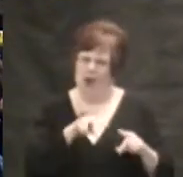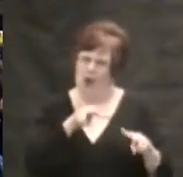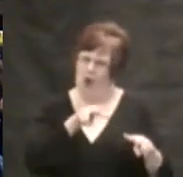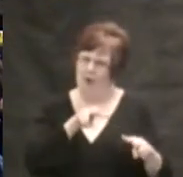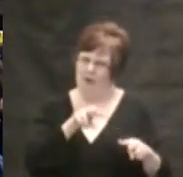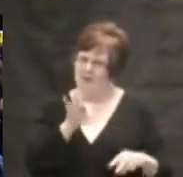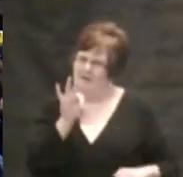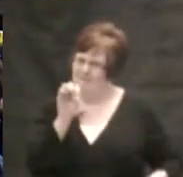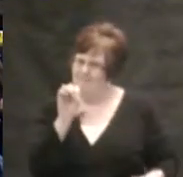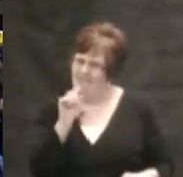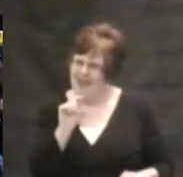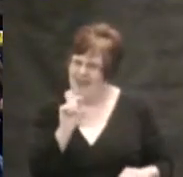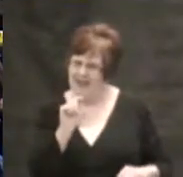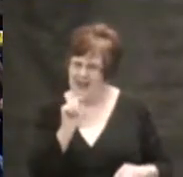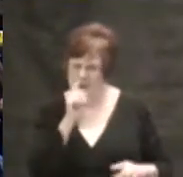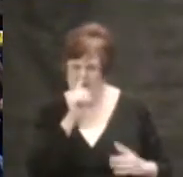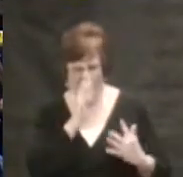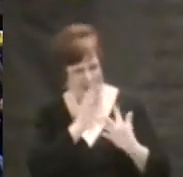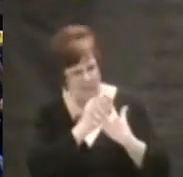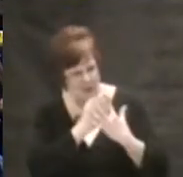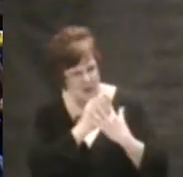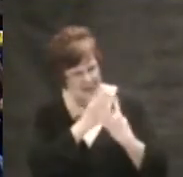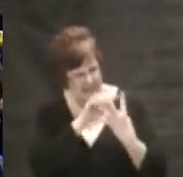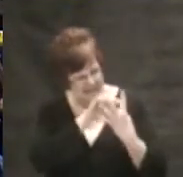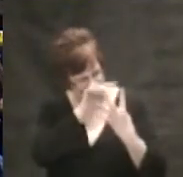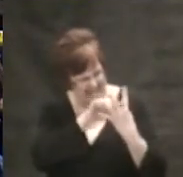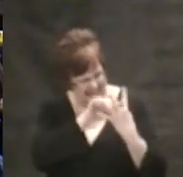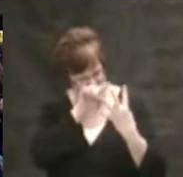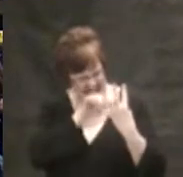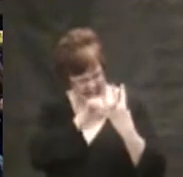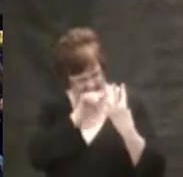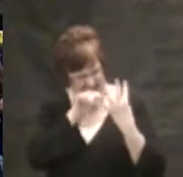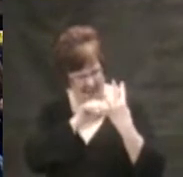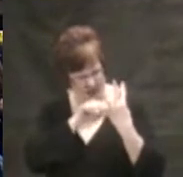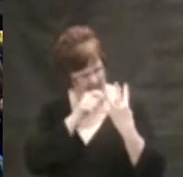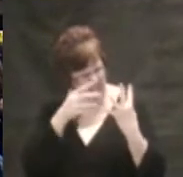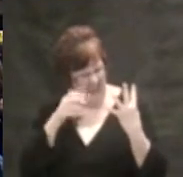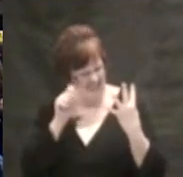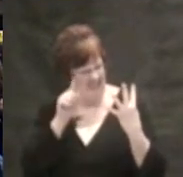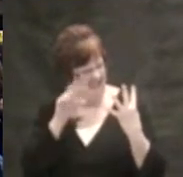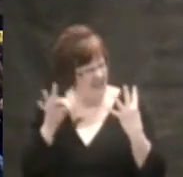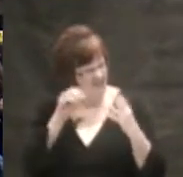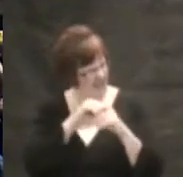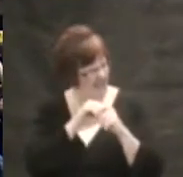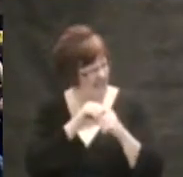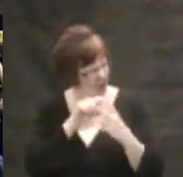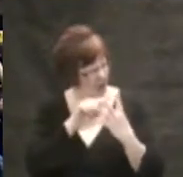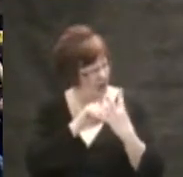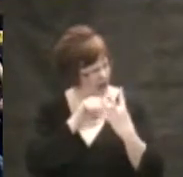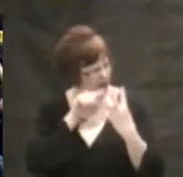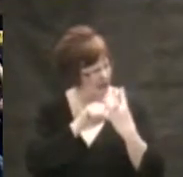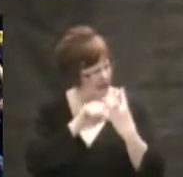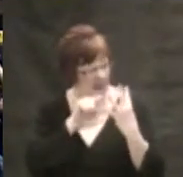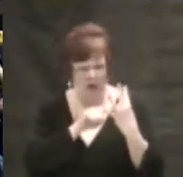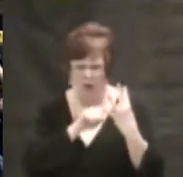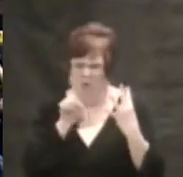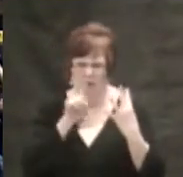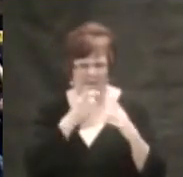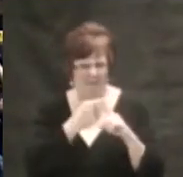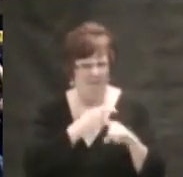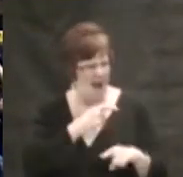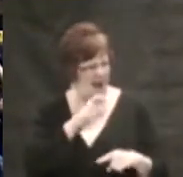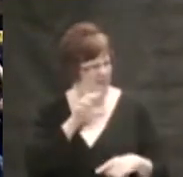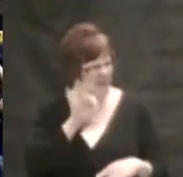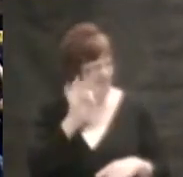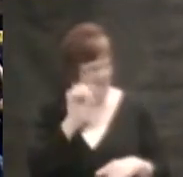feet, I looked in between the toes, and there's lots of stuff in there. And I couldn't believe it. Where did this come from, I